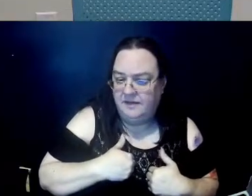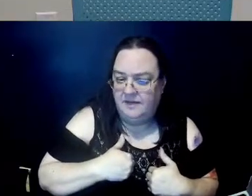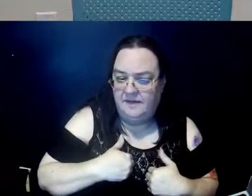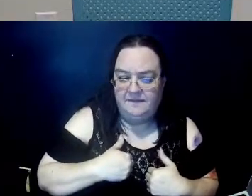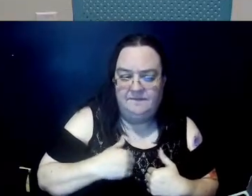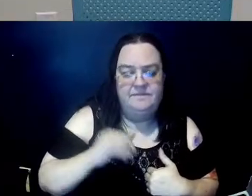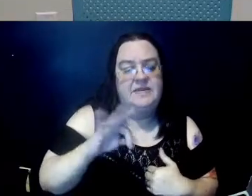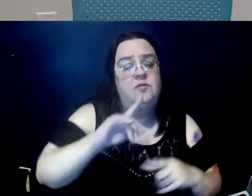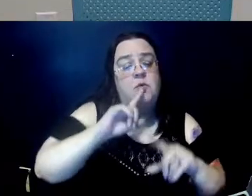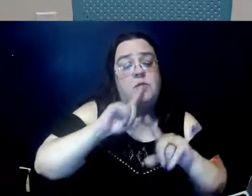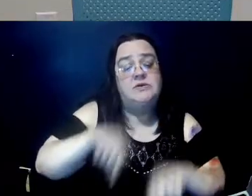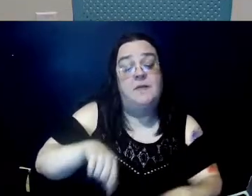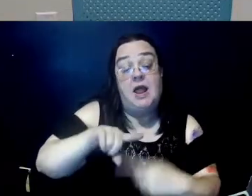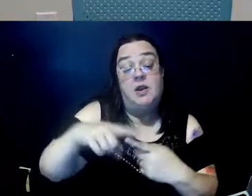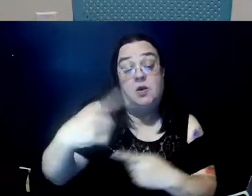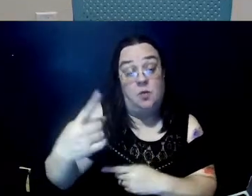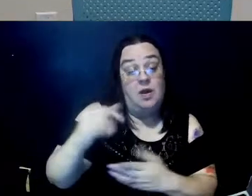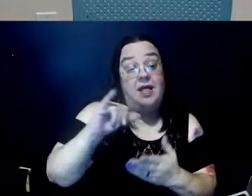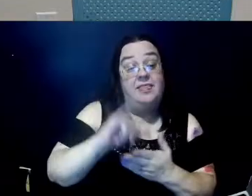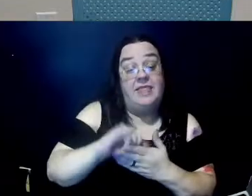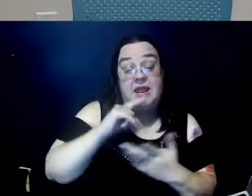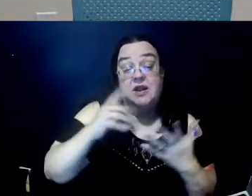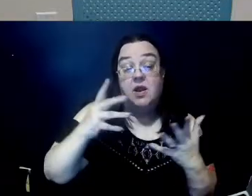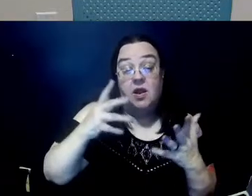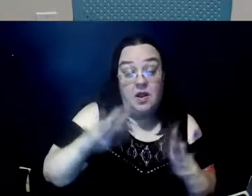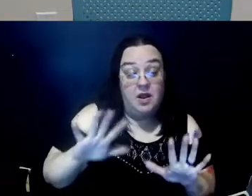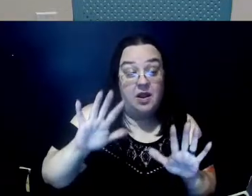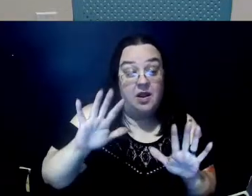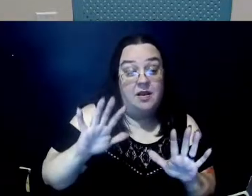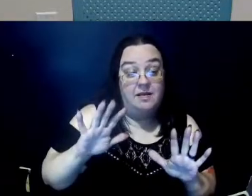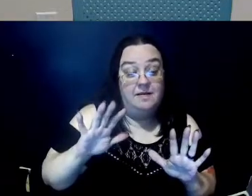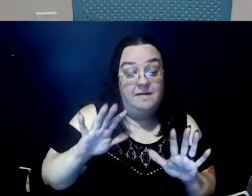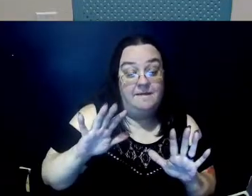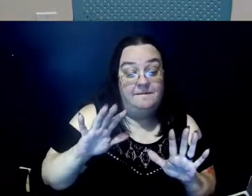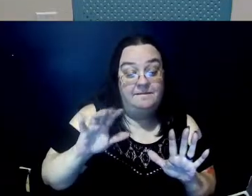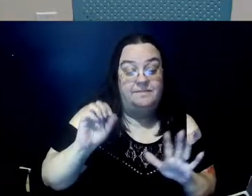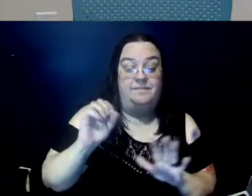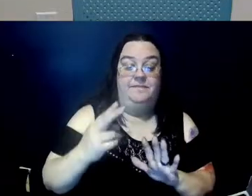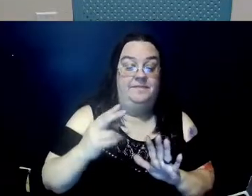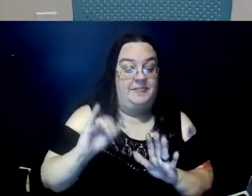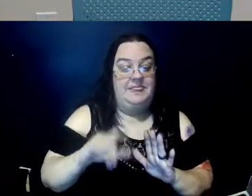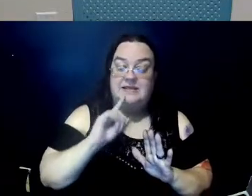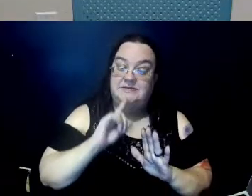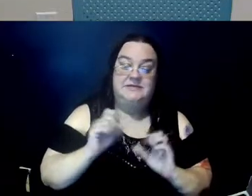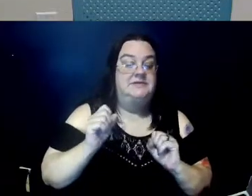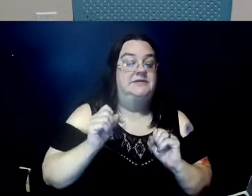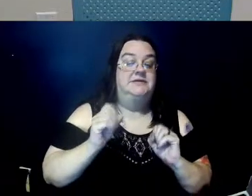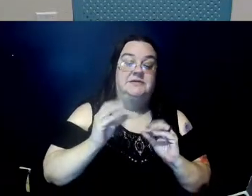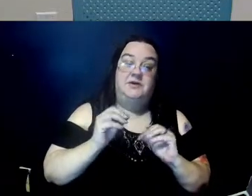that's already, oh, this is so true.